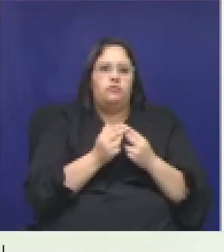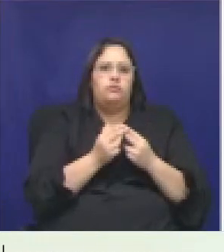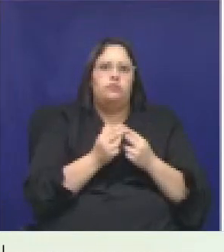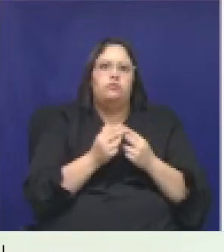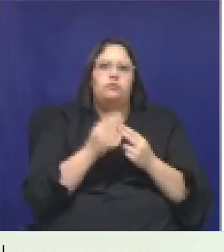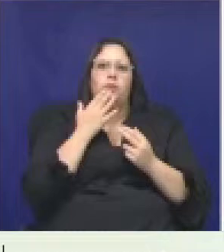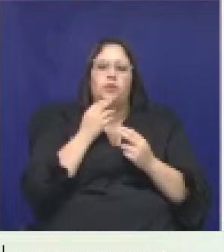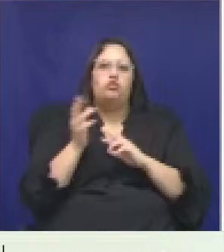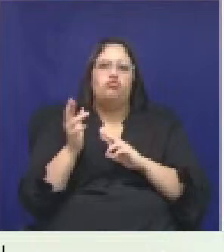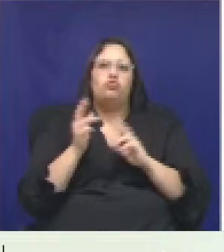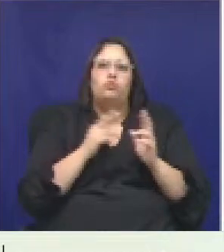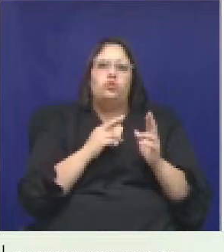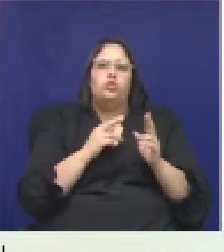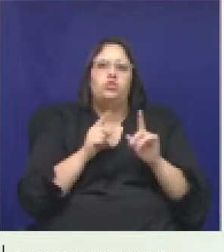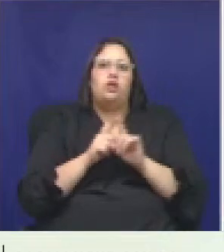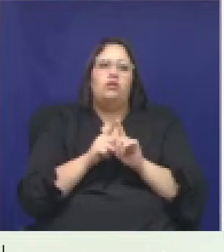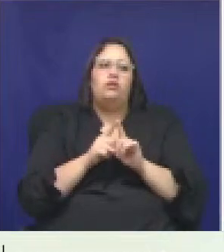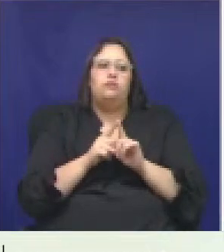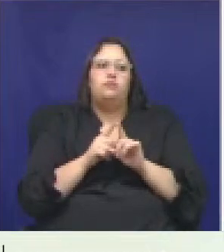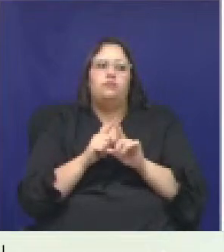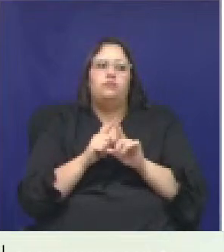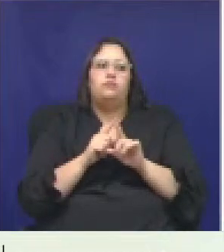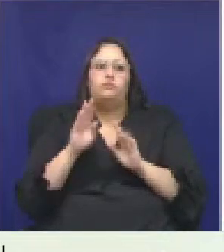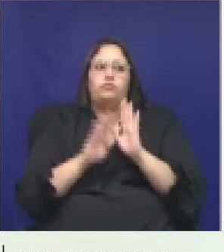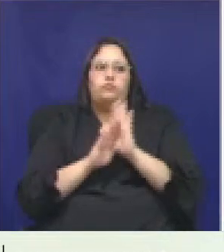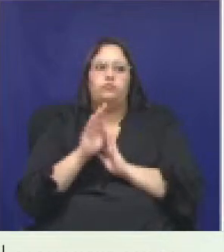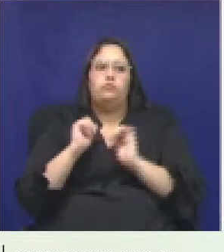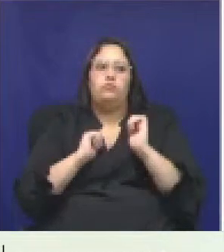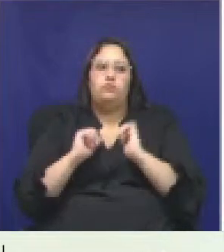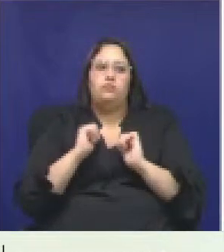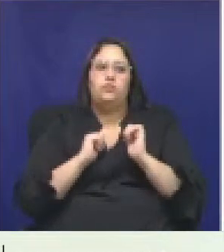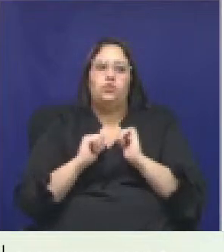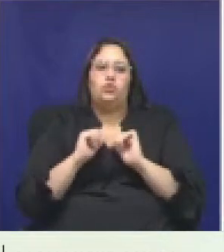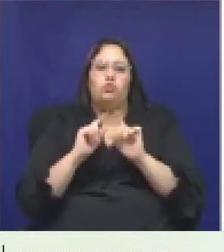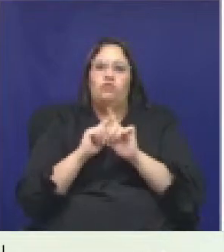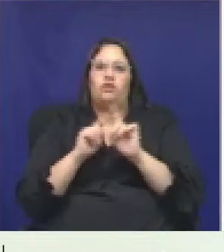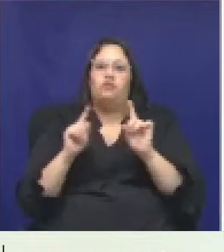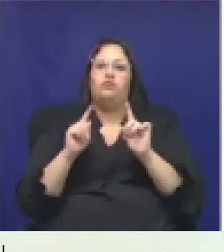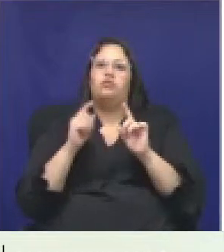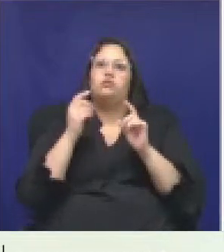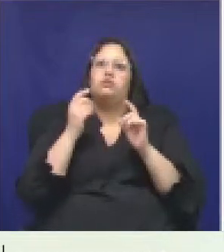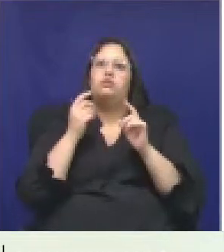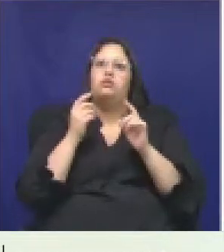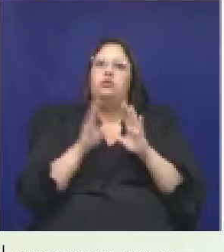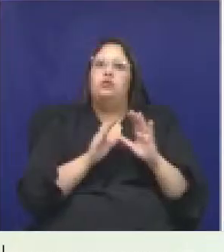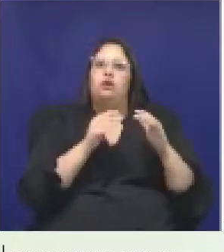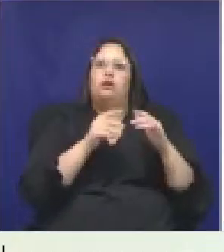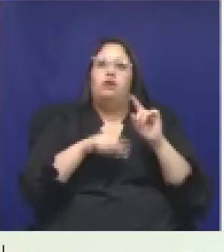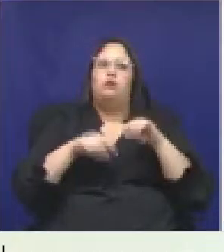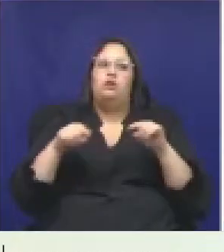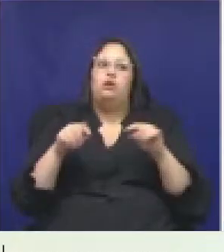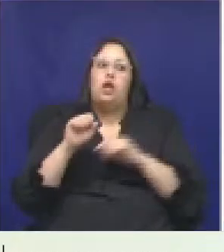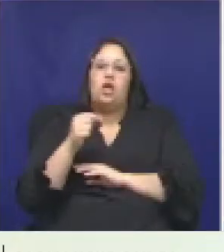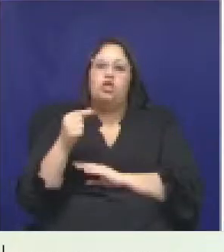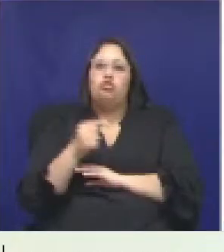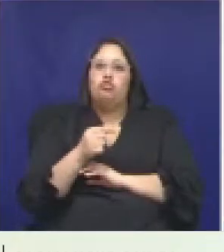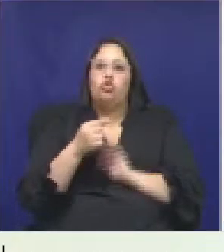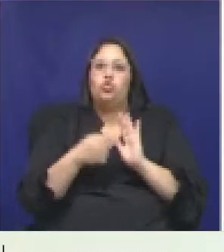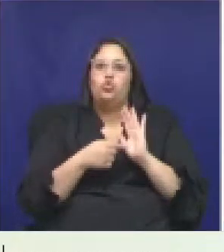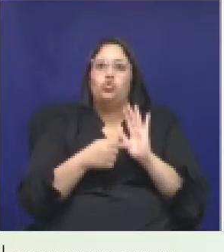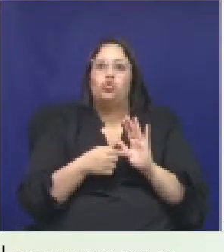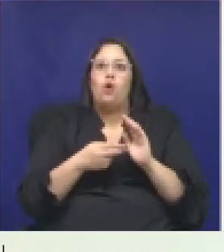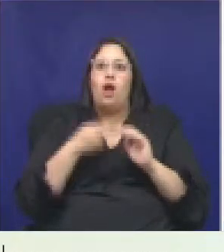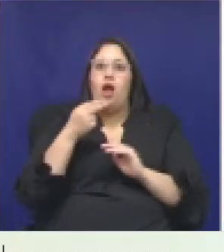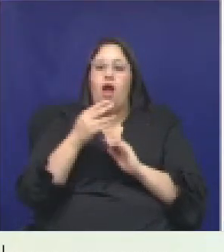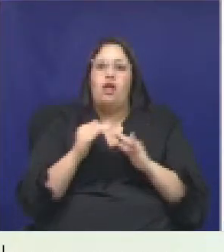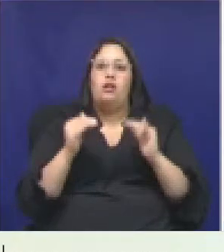it lays a firm foundation to improve the quality of performance information reporting by state organs. The Auditor General has highlighted the high levels